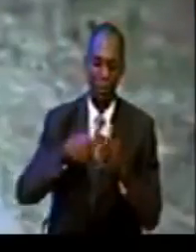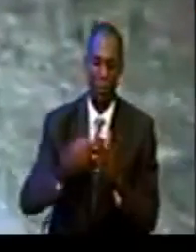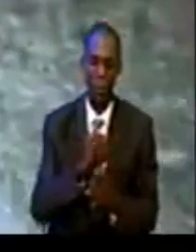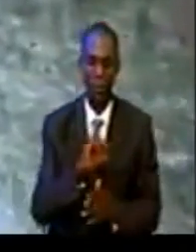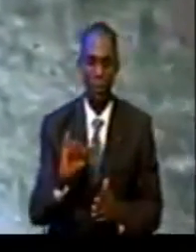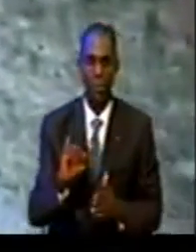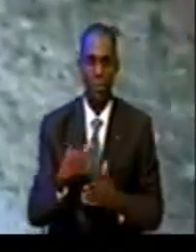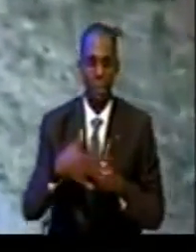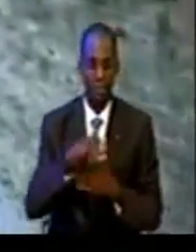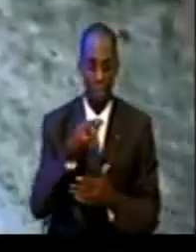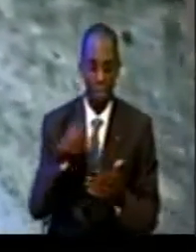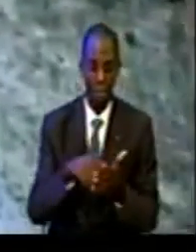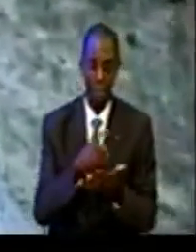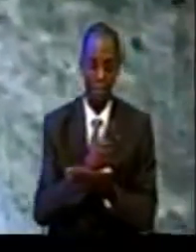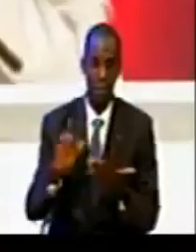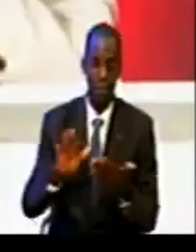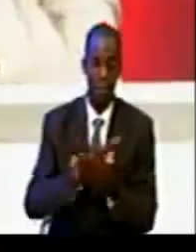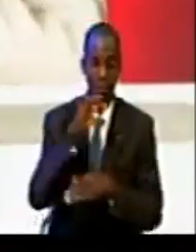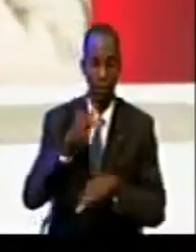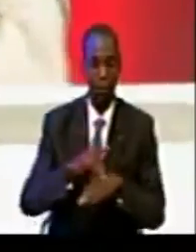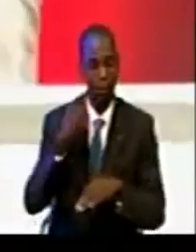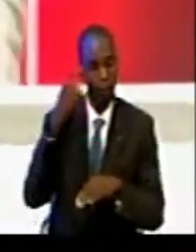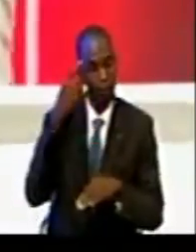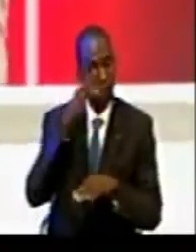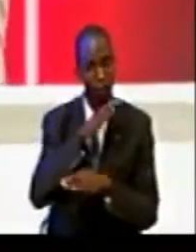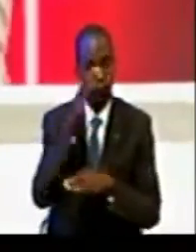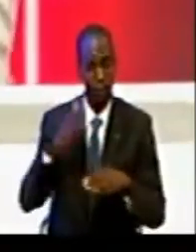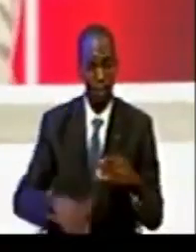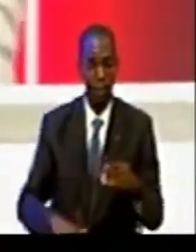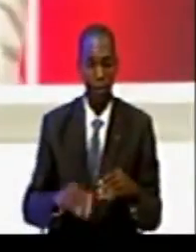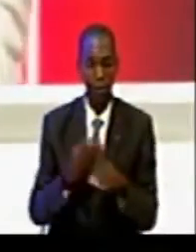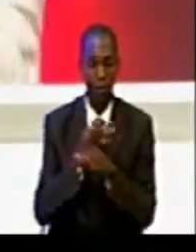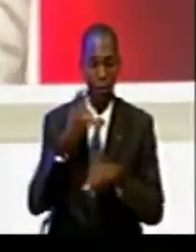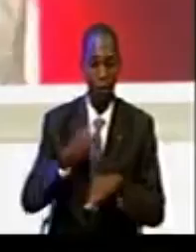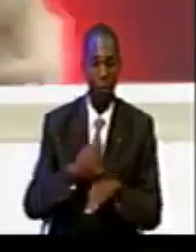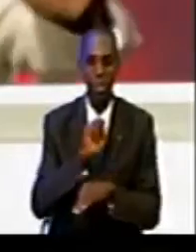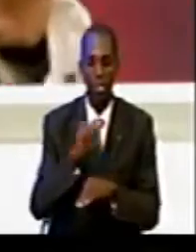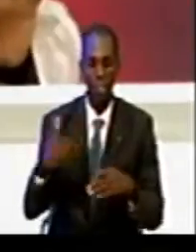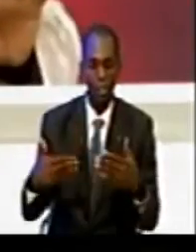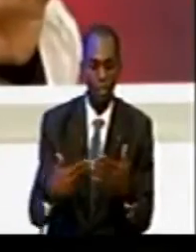new journey is loading. After this divine touch